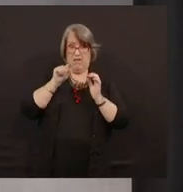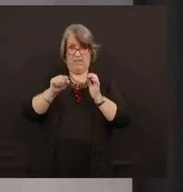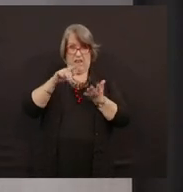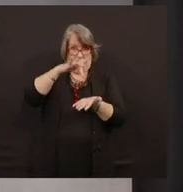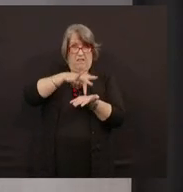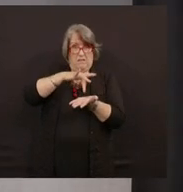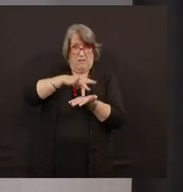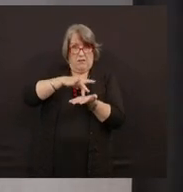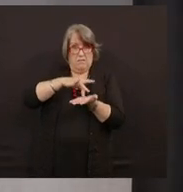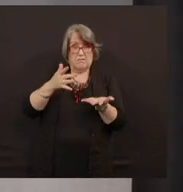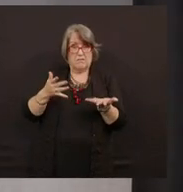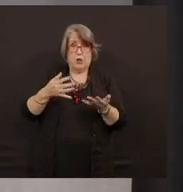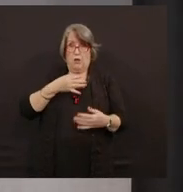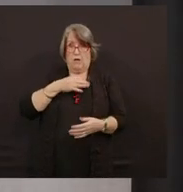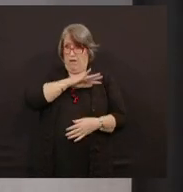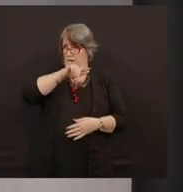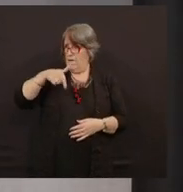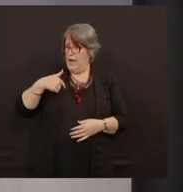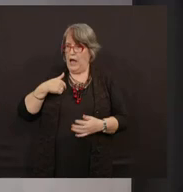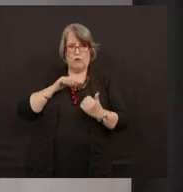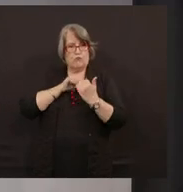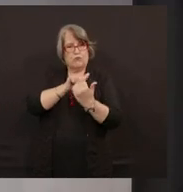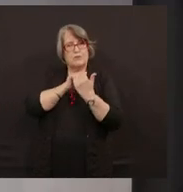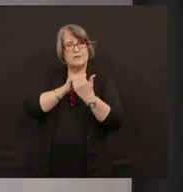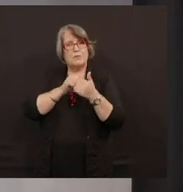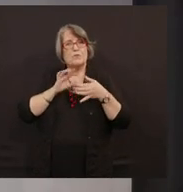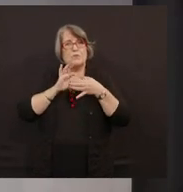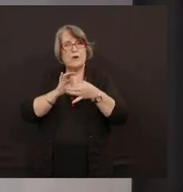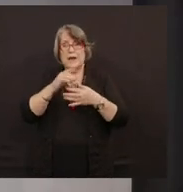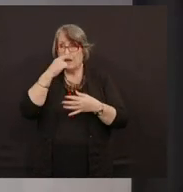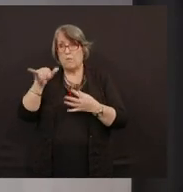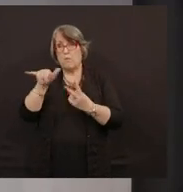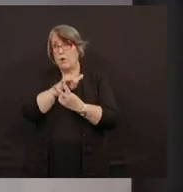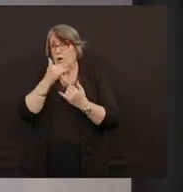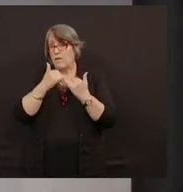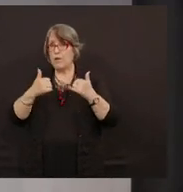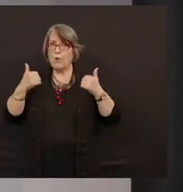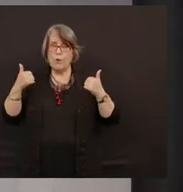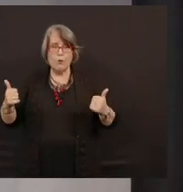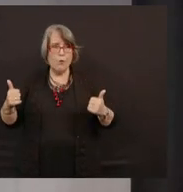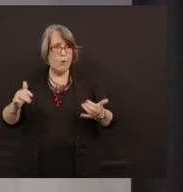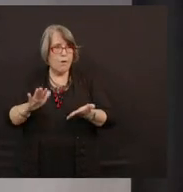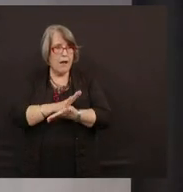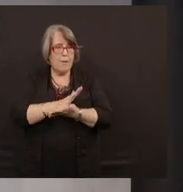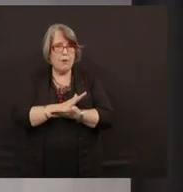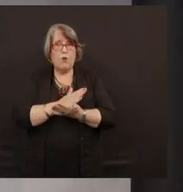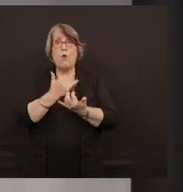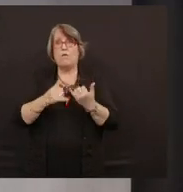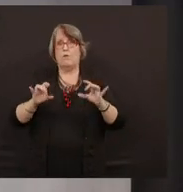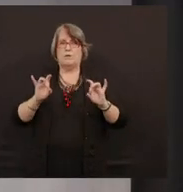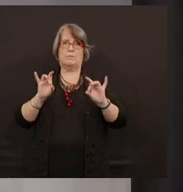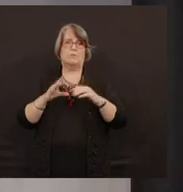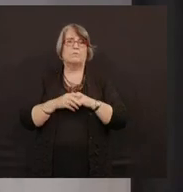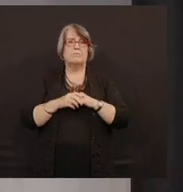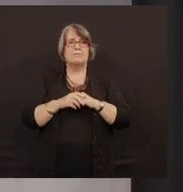heart of a reciprocal relationship that can either be very fulfilling or can be very damaging.